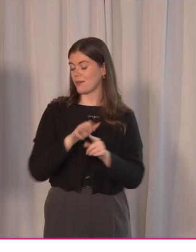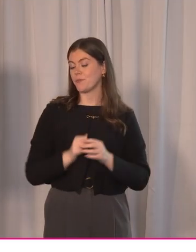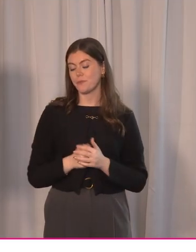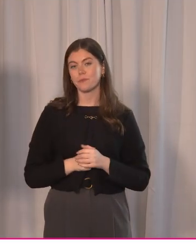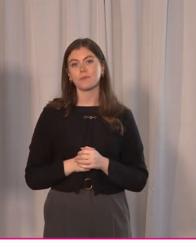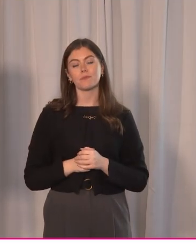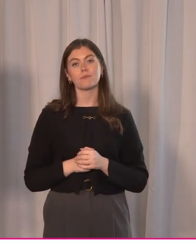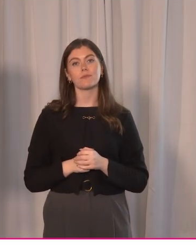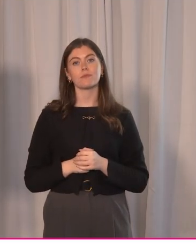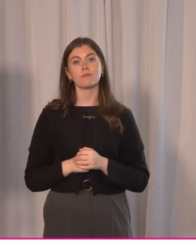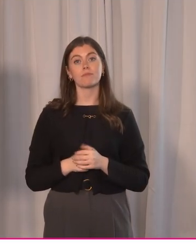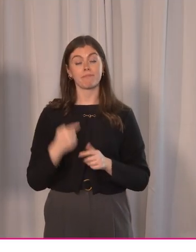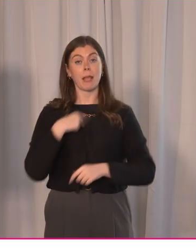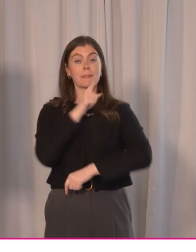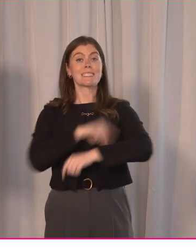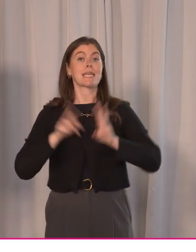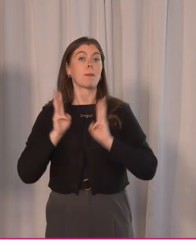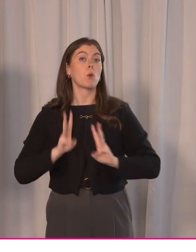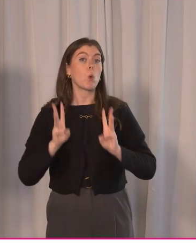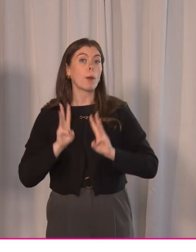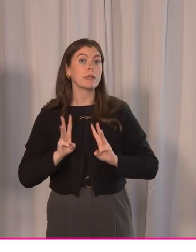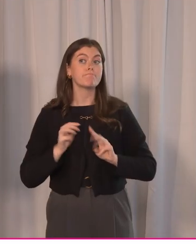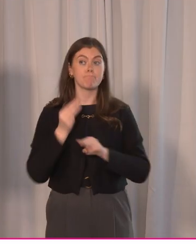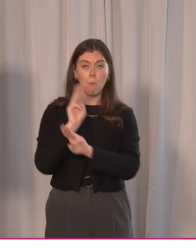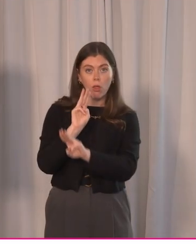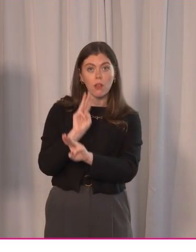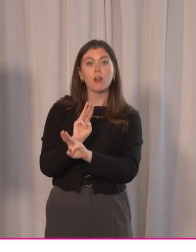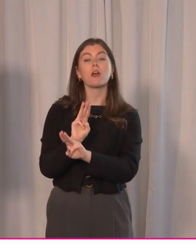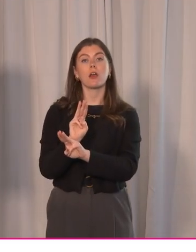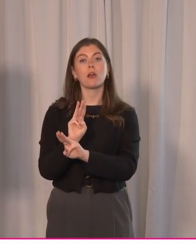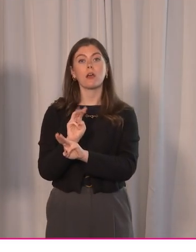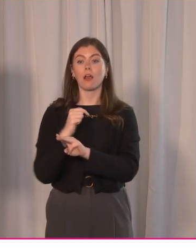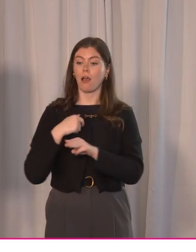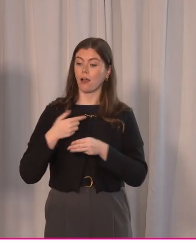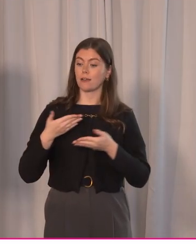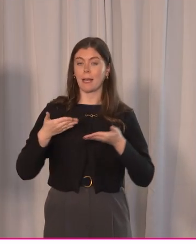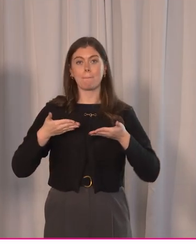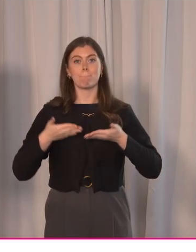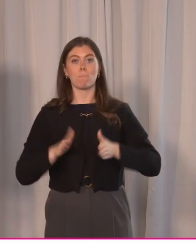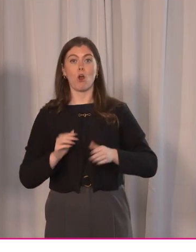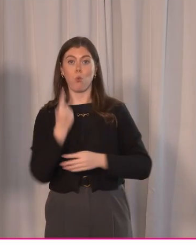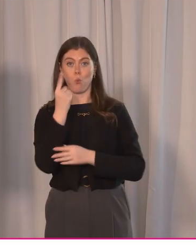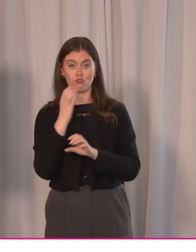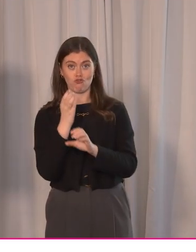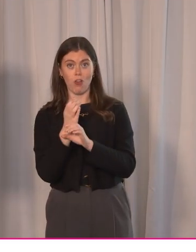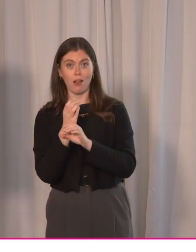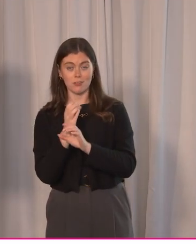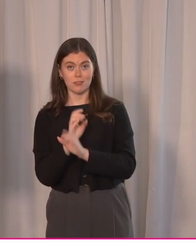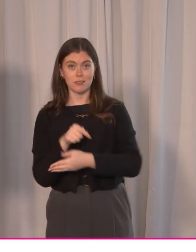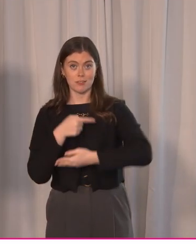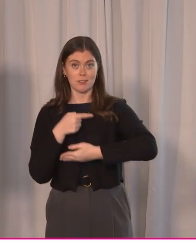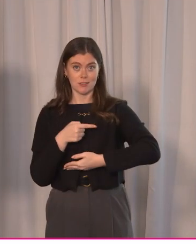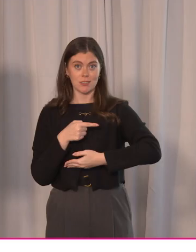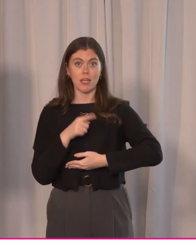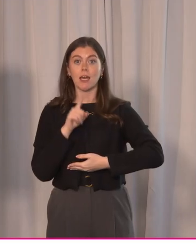I'm a disabled woman. I'm a mother and gave birth to one of my children, but